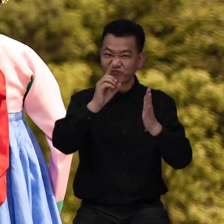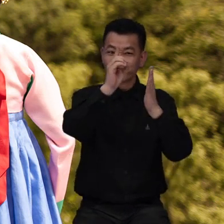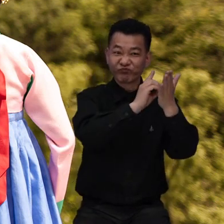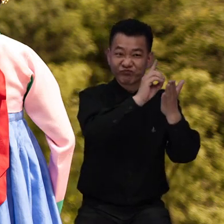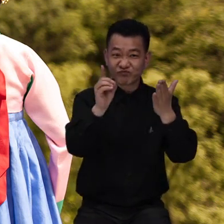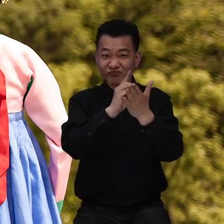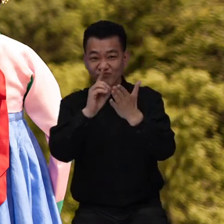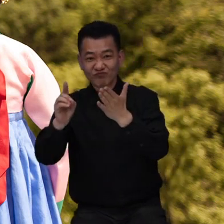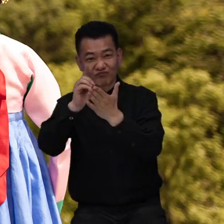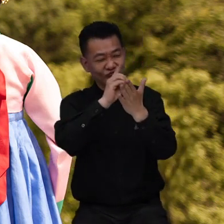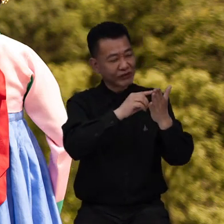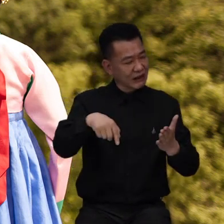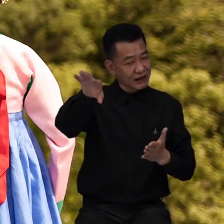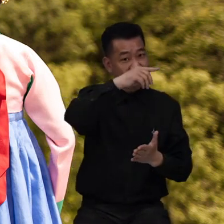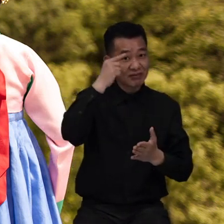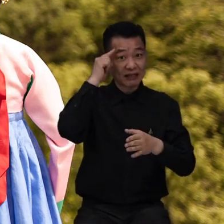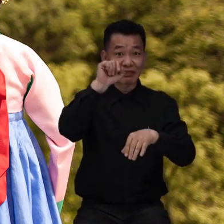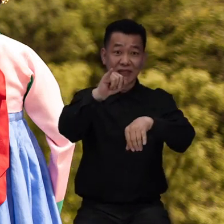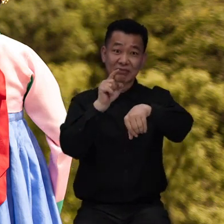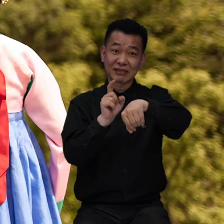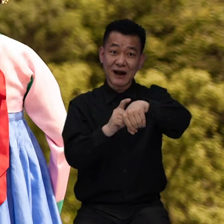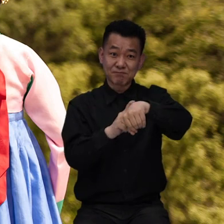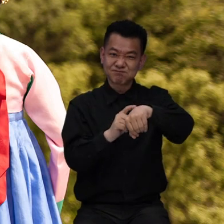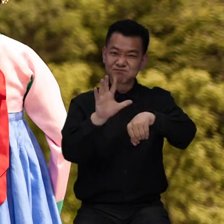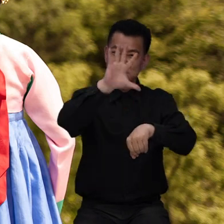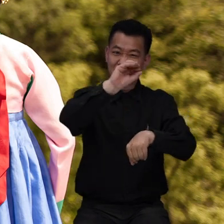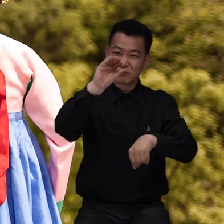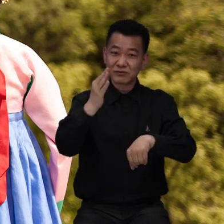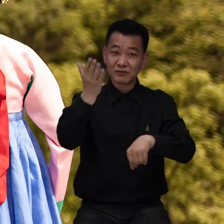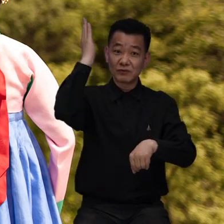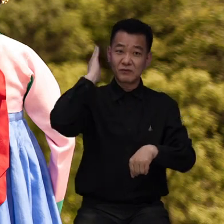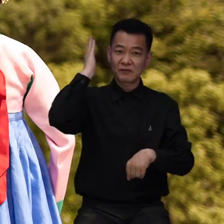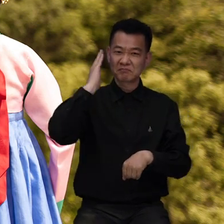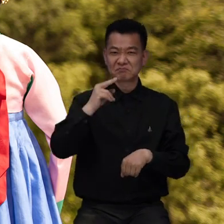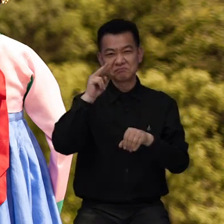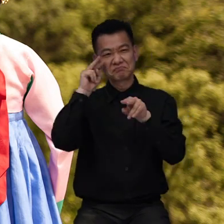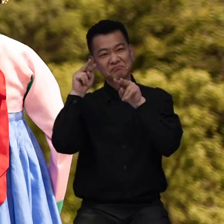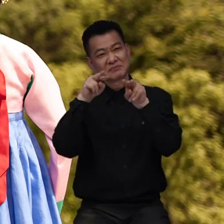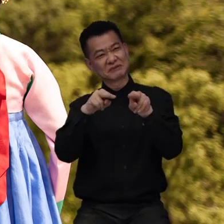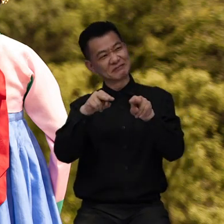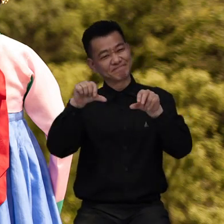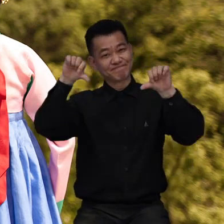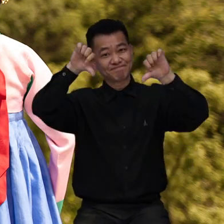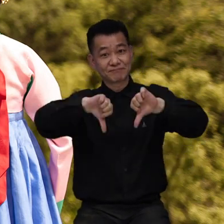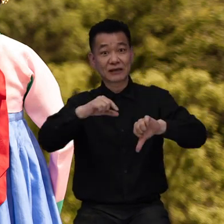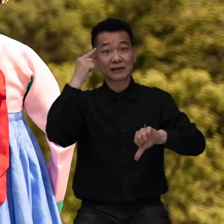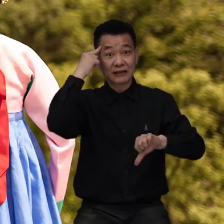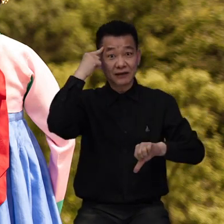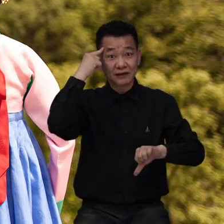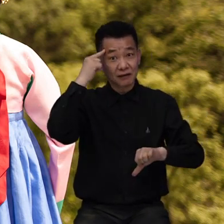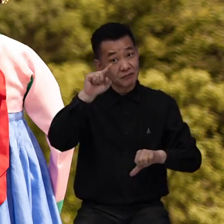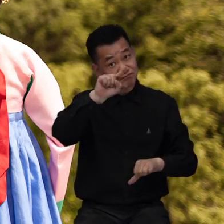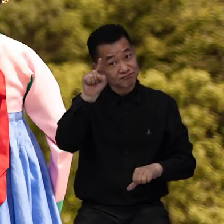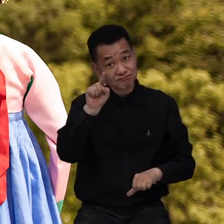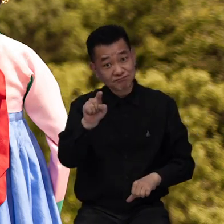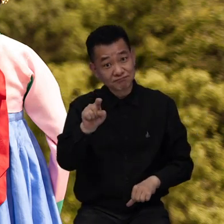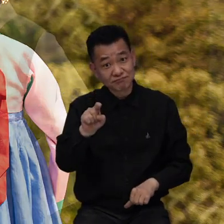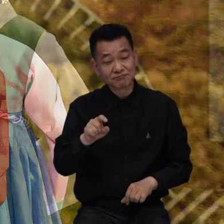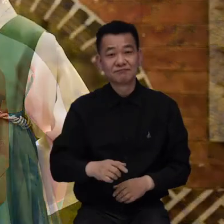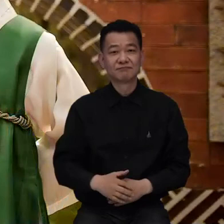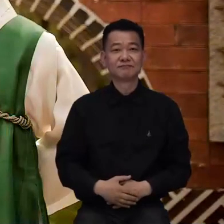social status back then, I think people viewed persons with disabilities unfavorably. Am I right?